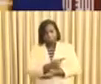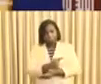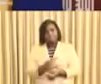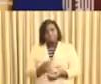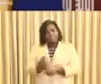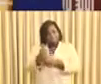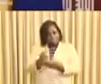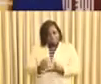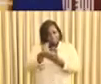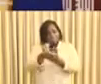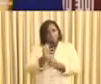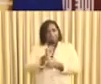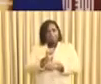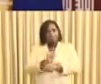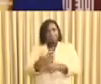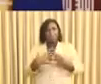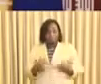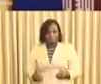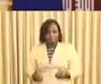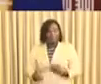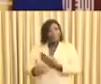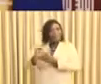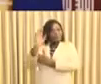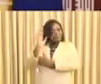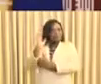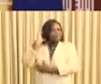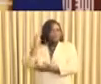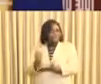ba wawo. Ni wok je. Ne ke sani nemi.